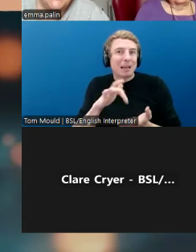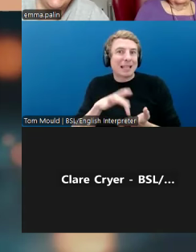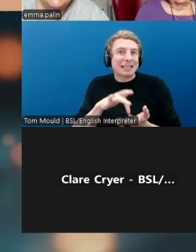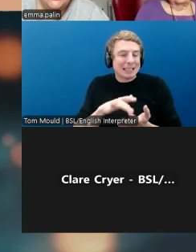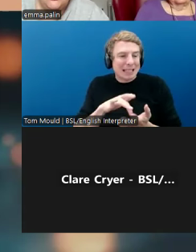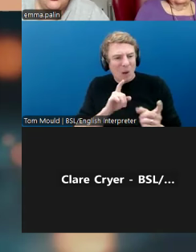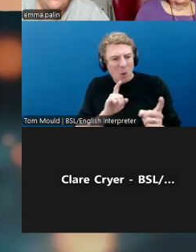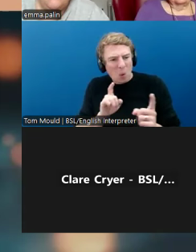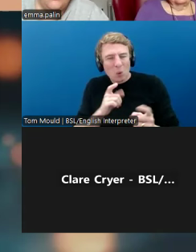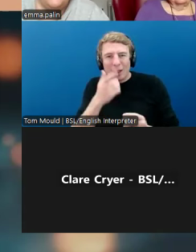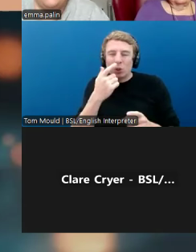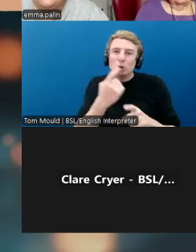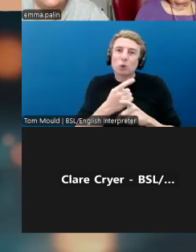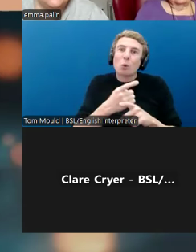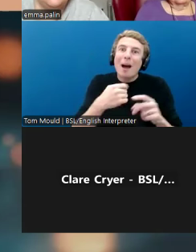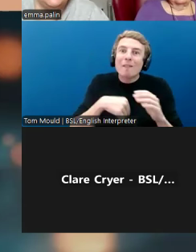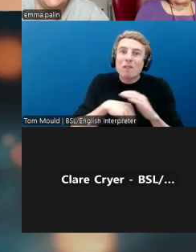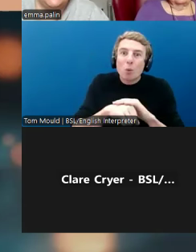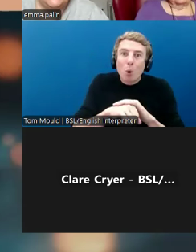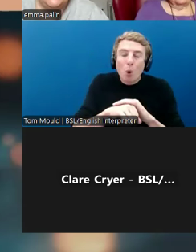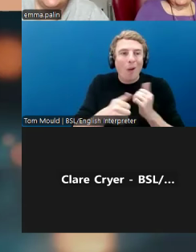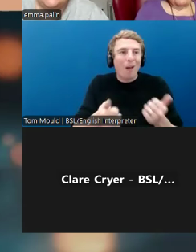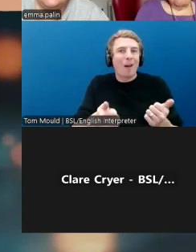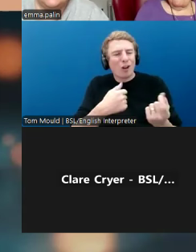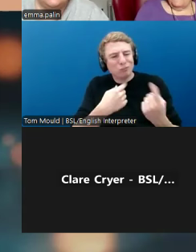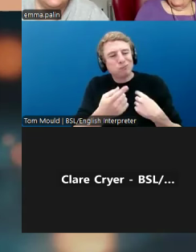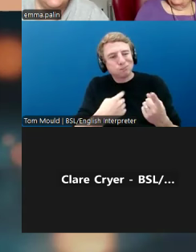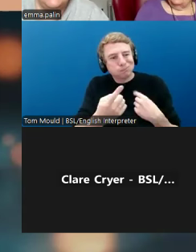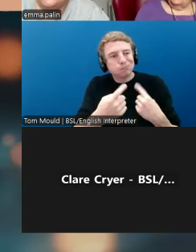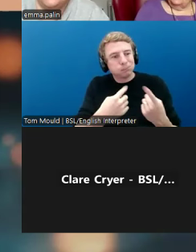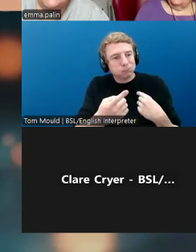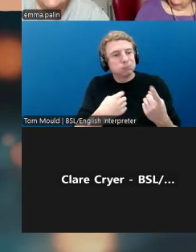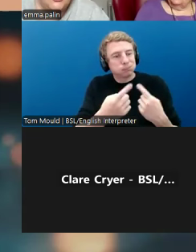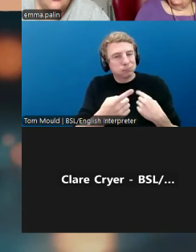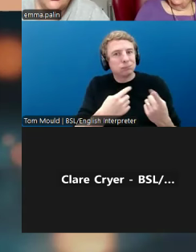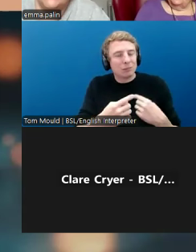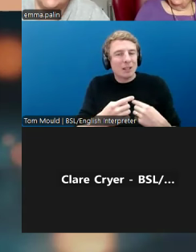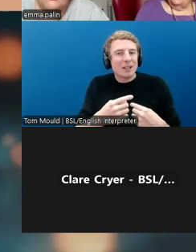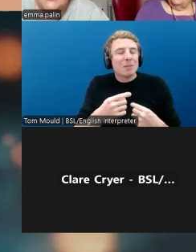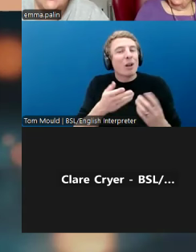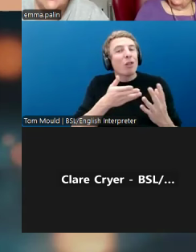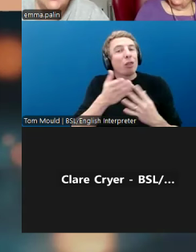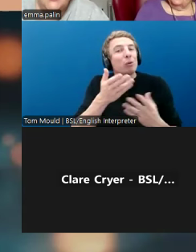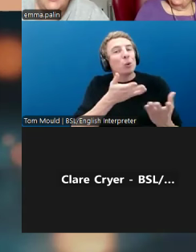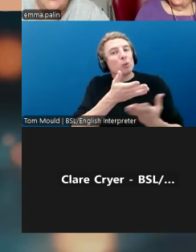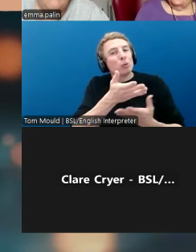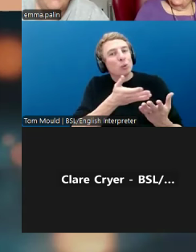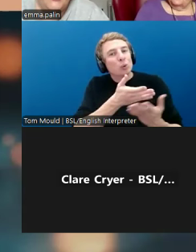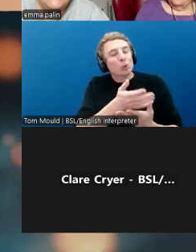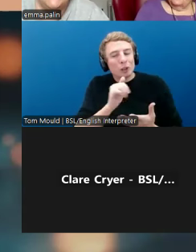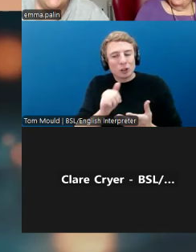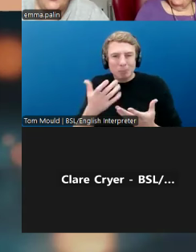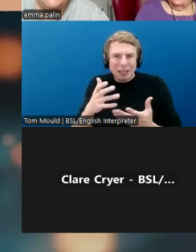recent games. While having those conversations, she was completely immersed in the art that she was creating,